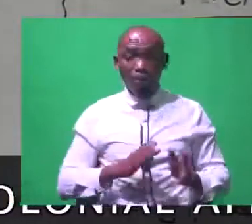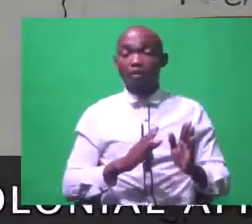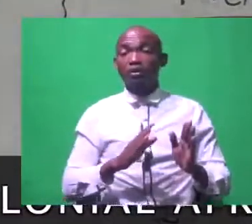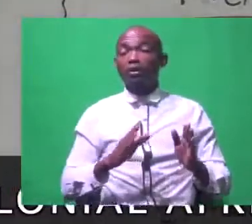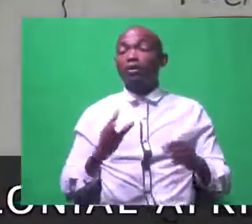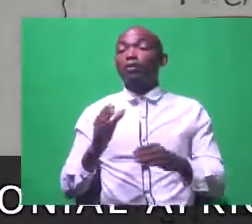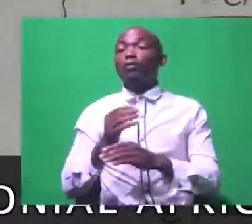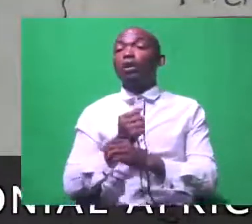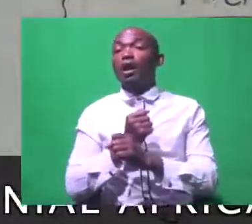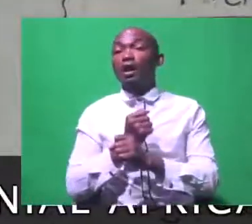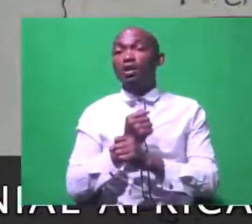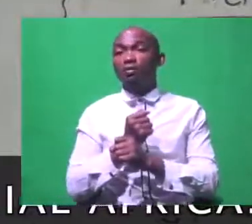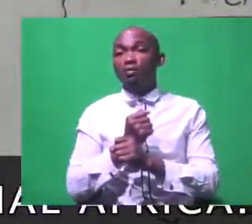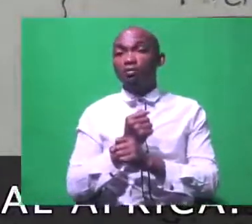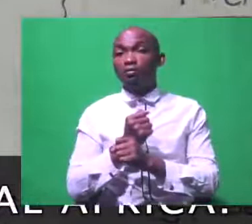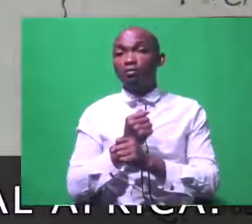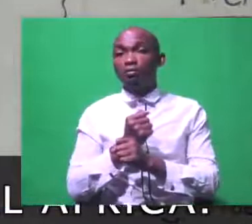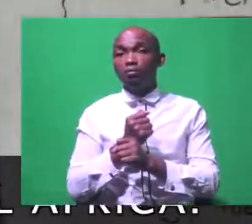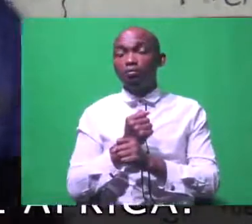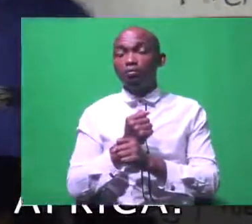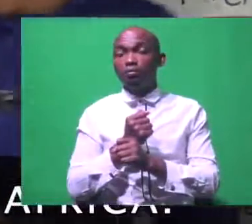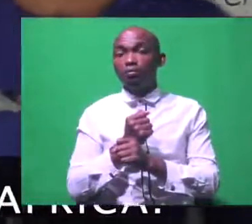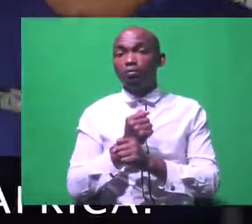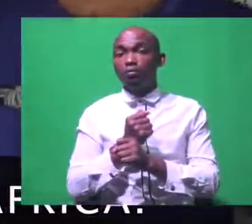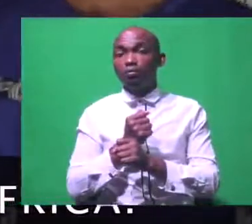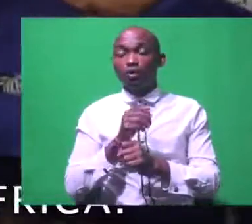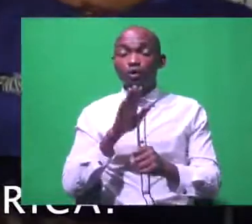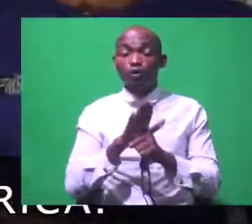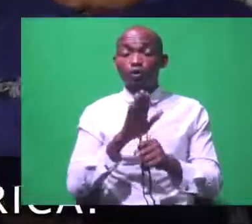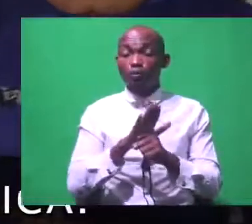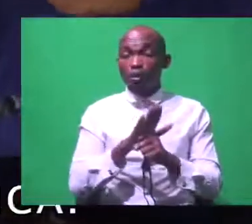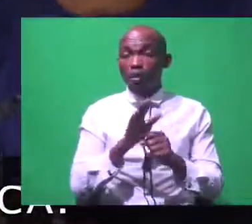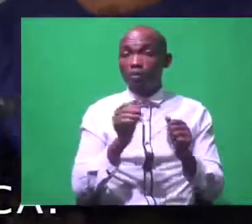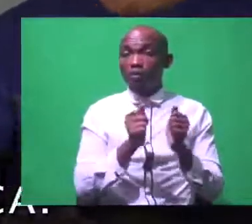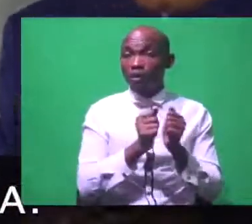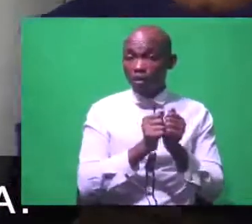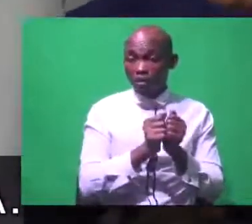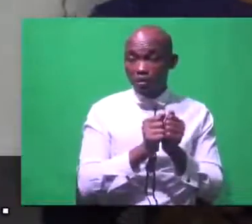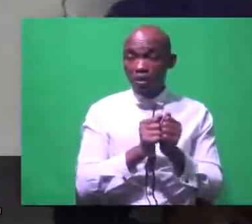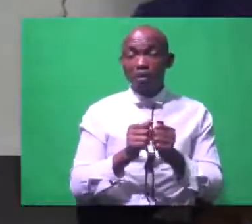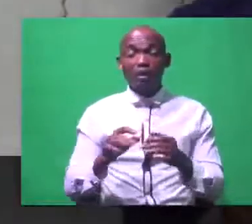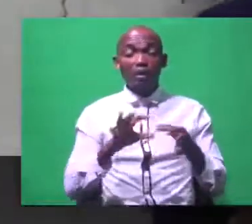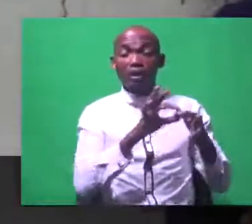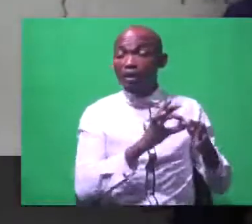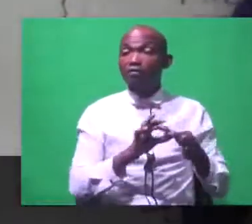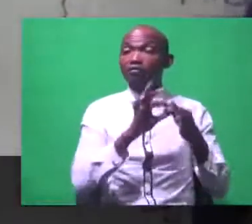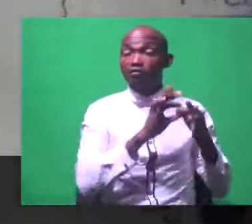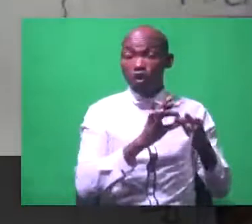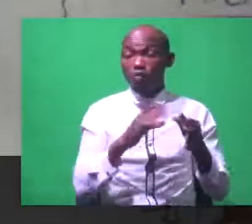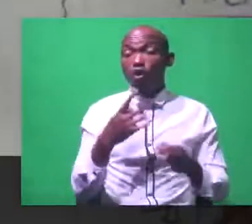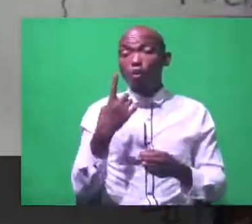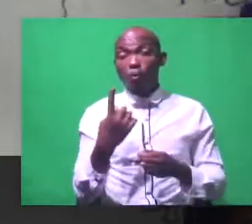we have so many things which involved. And one of the